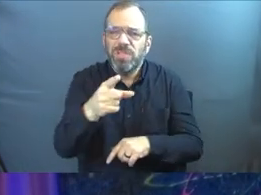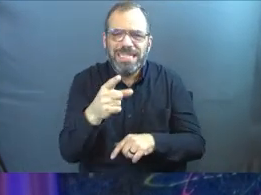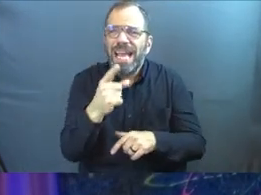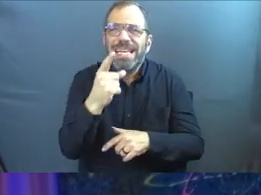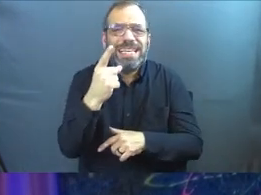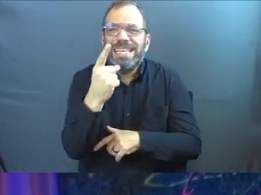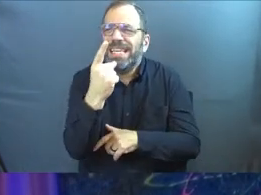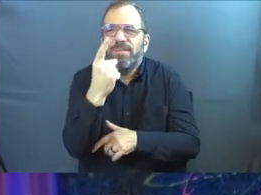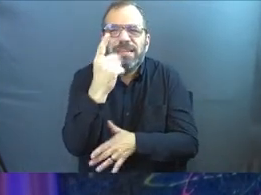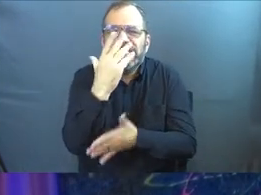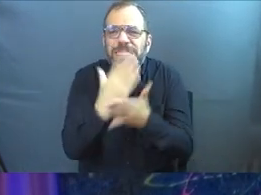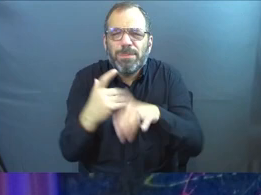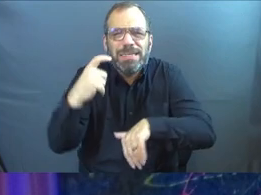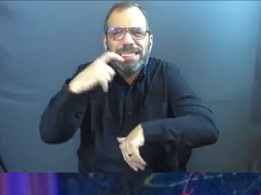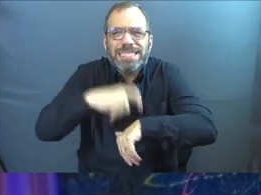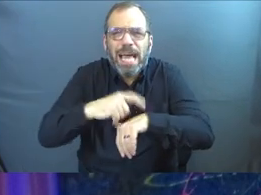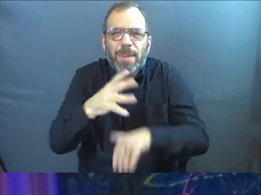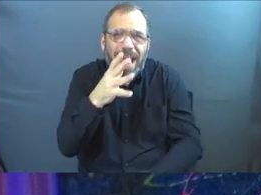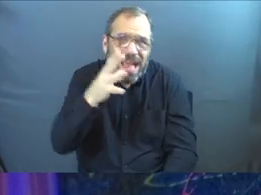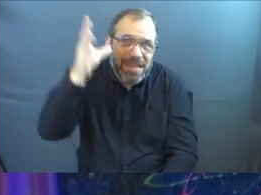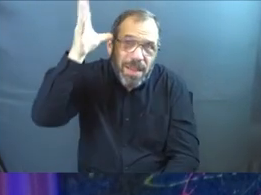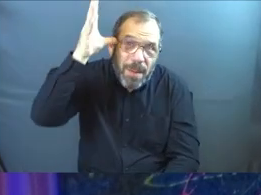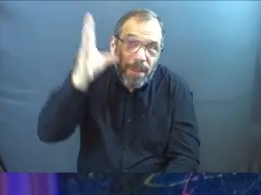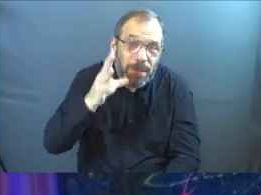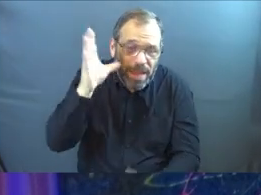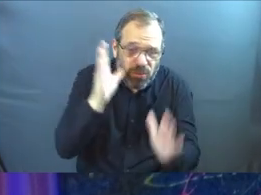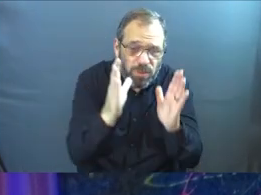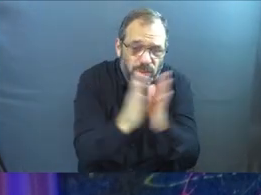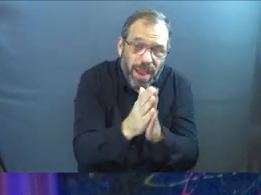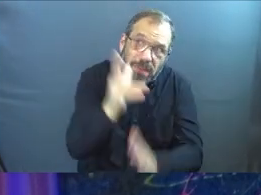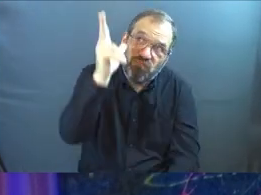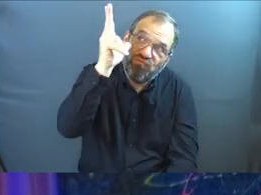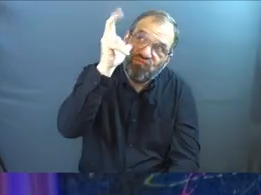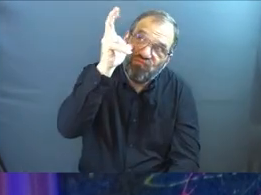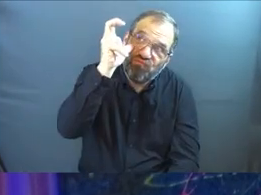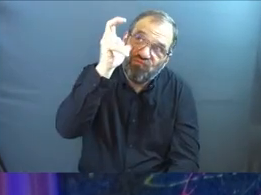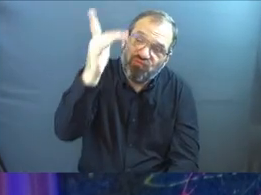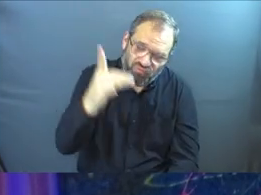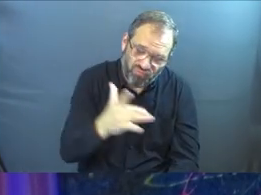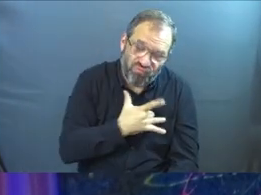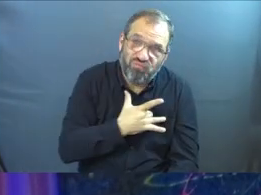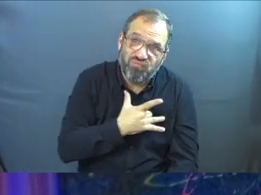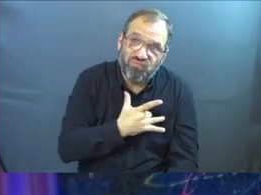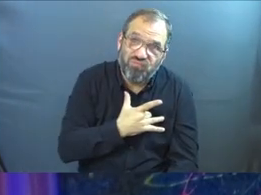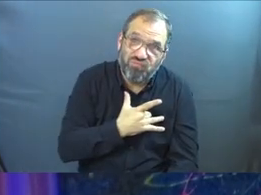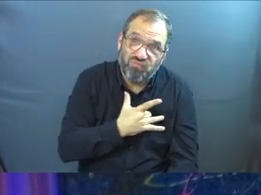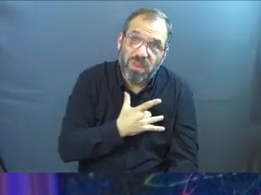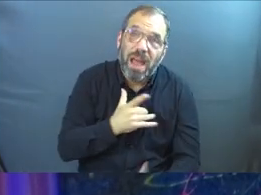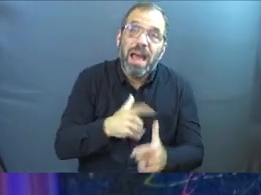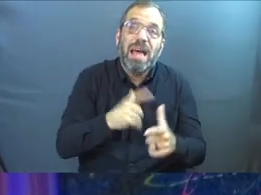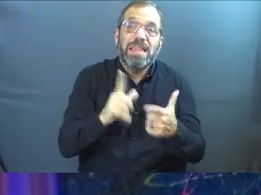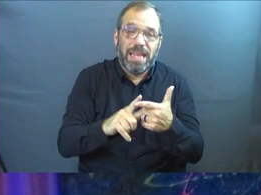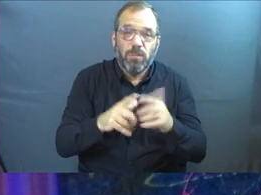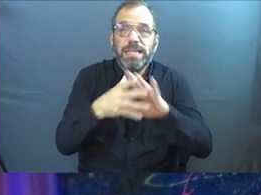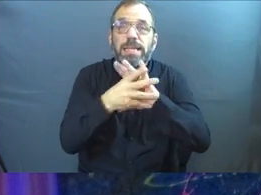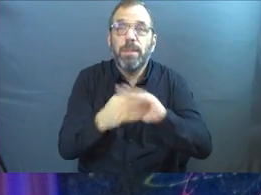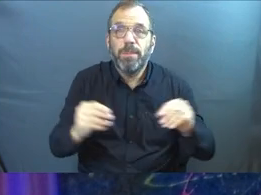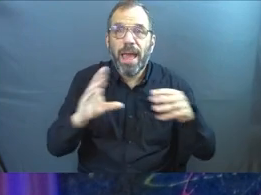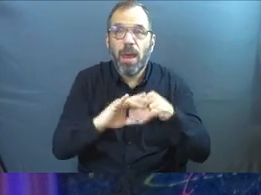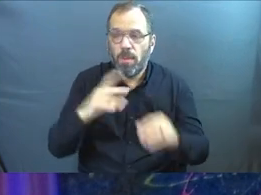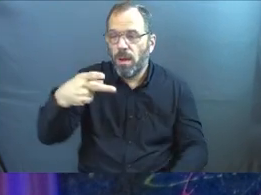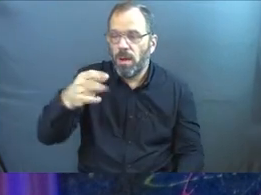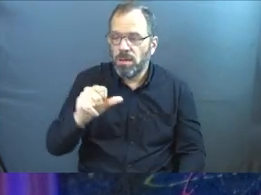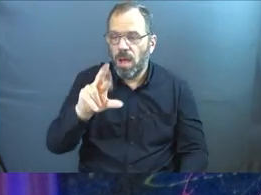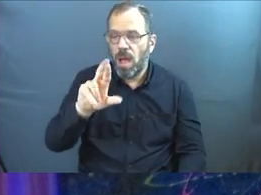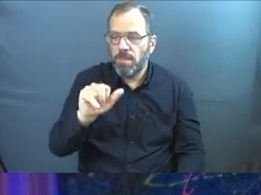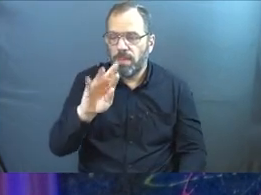give just even a bit of space as a parent to prayer and listening to God and letting God minister to you. And then we did the parable that talked